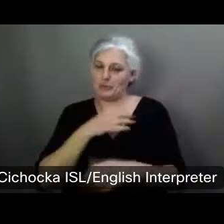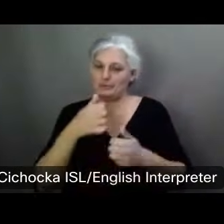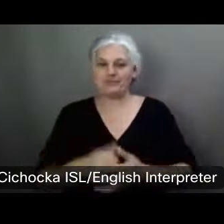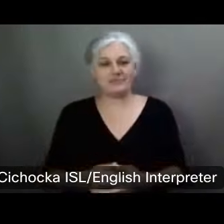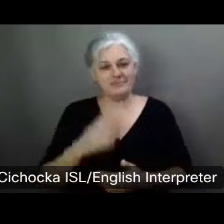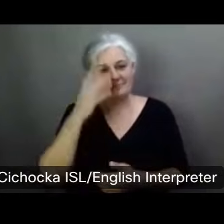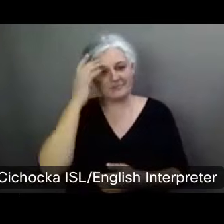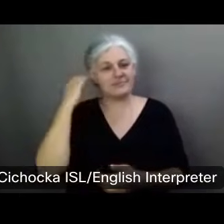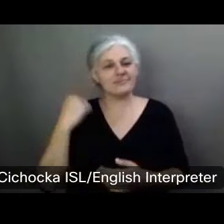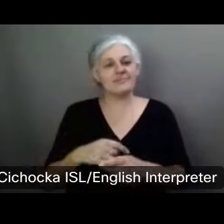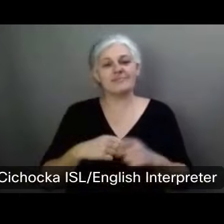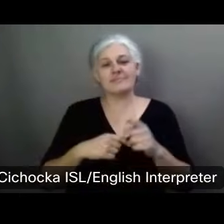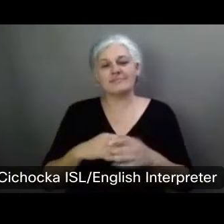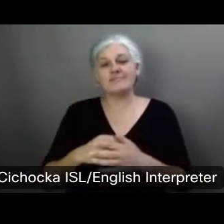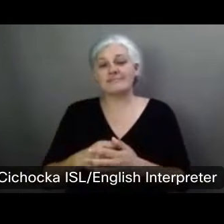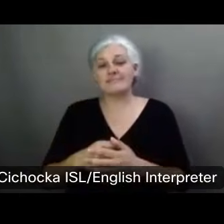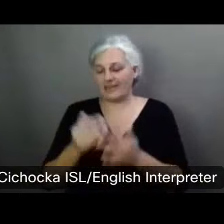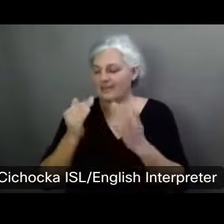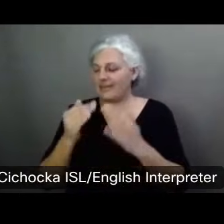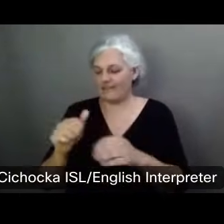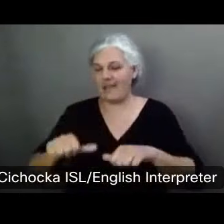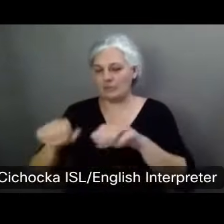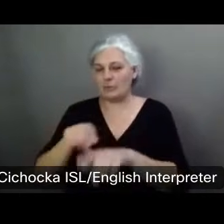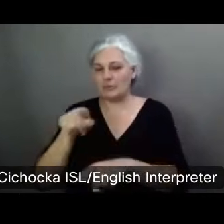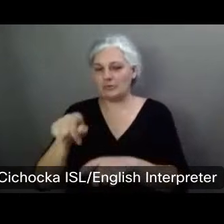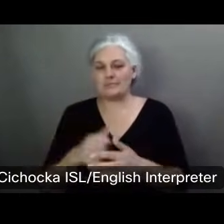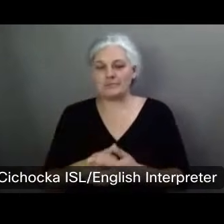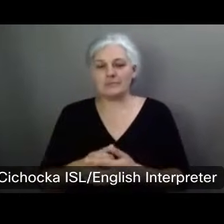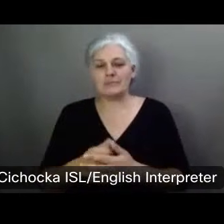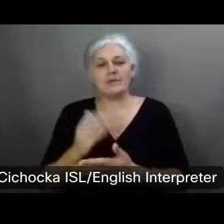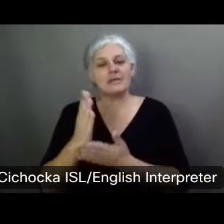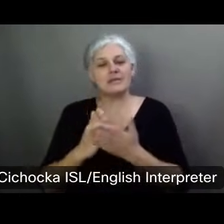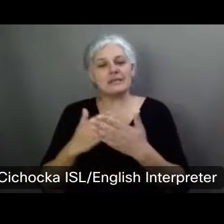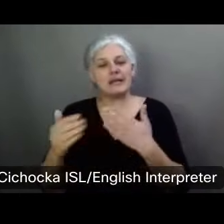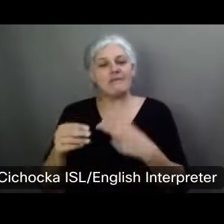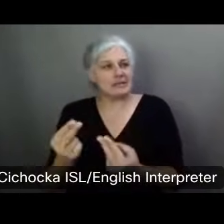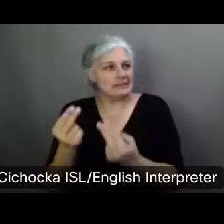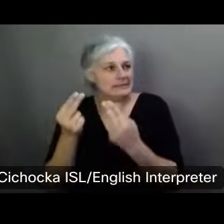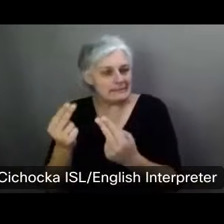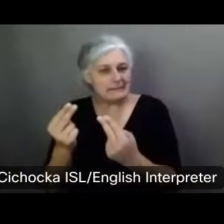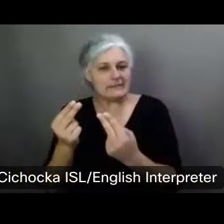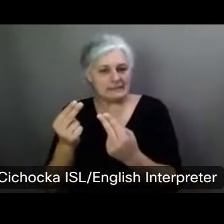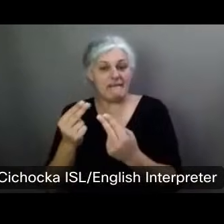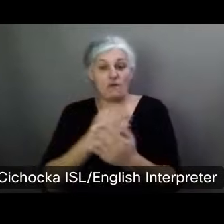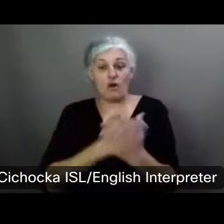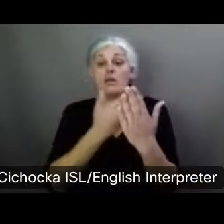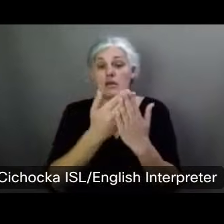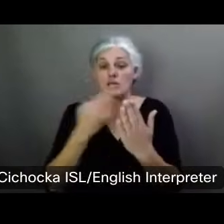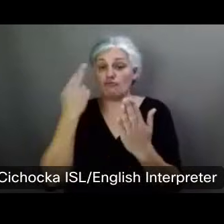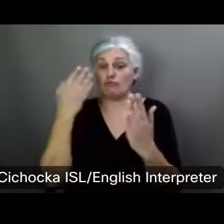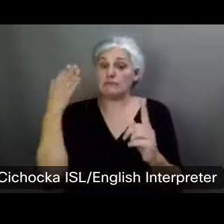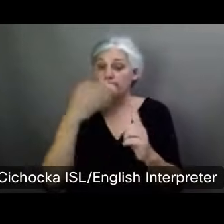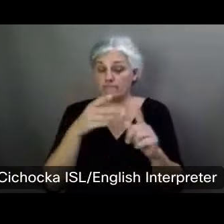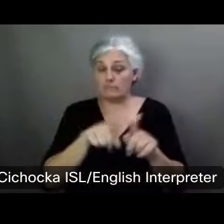think I totally agree with you. It's something that's obviously required for legal purposes for the